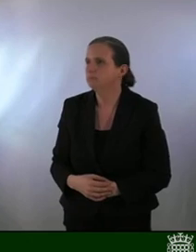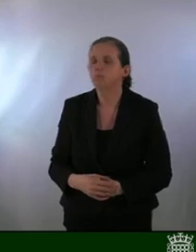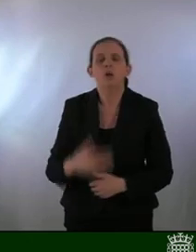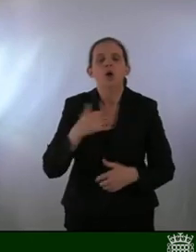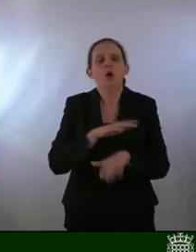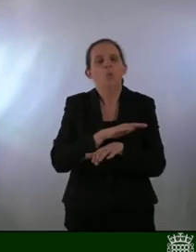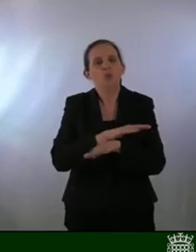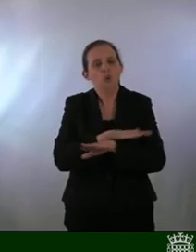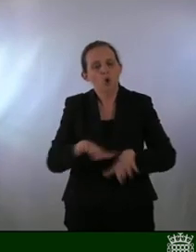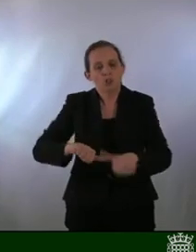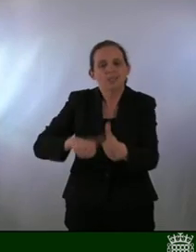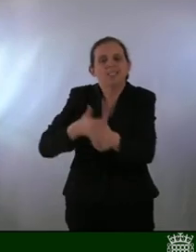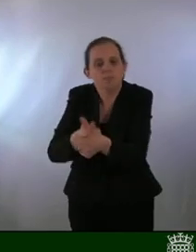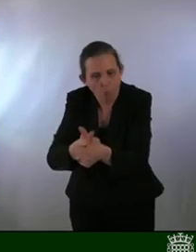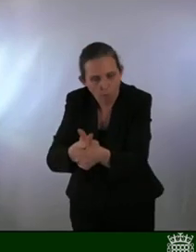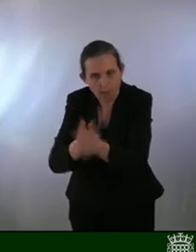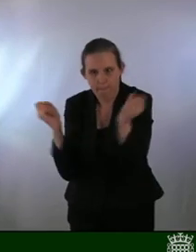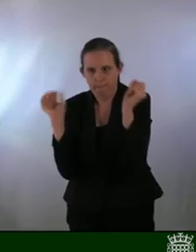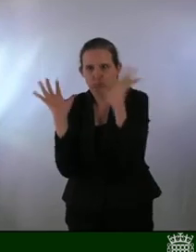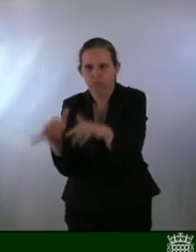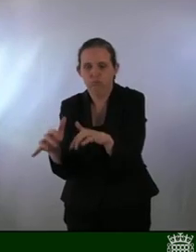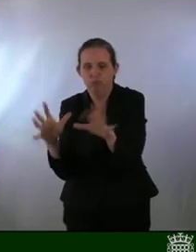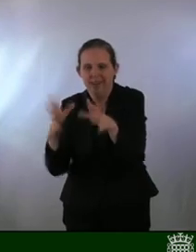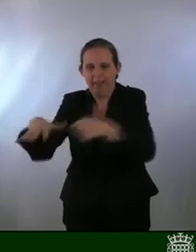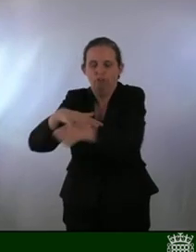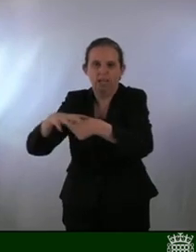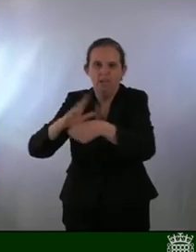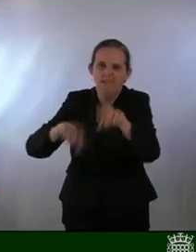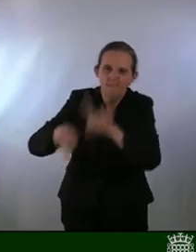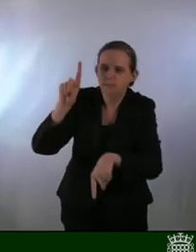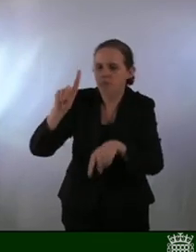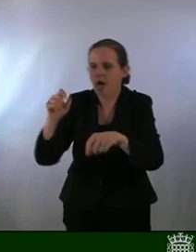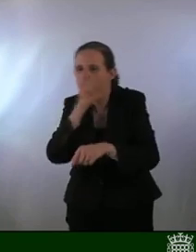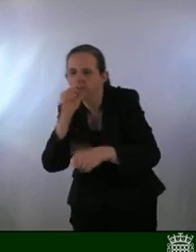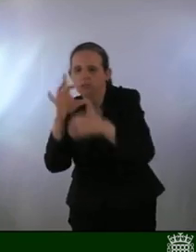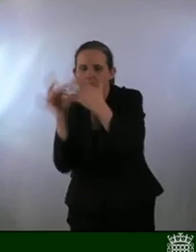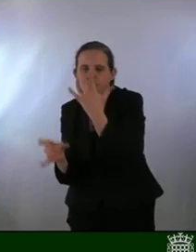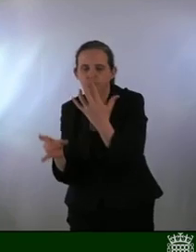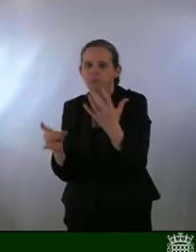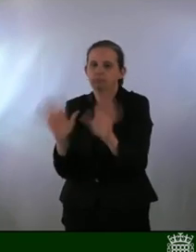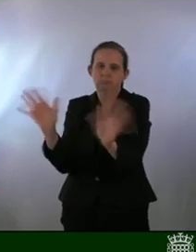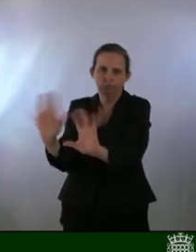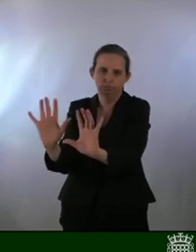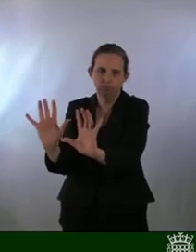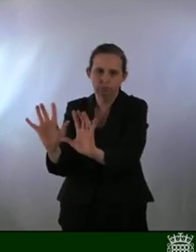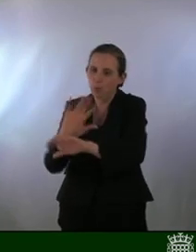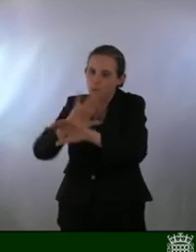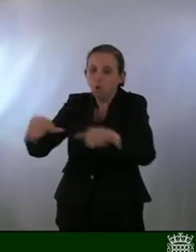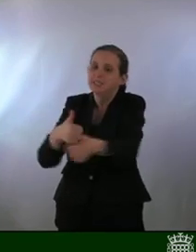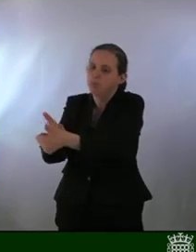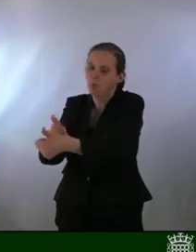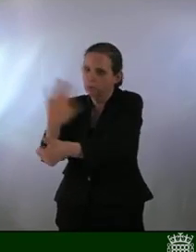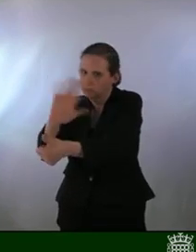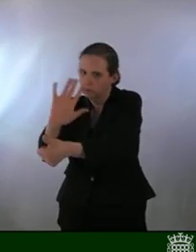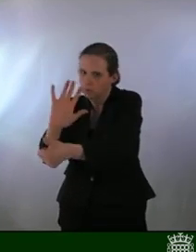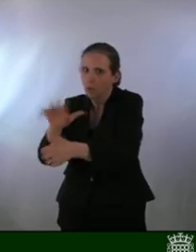gatherings. We've made clear that we do not support. We have advised against unnecessary social contact, so it goes without